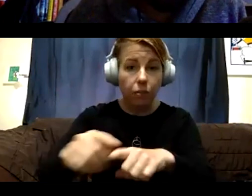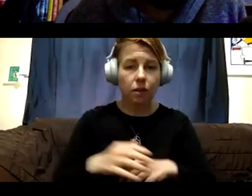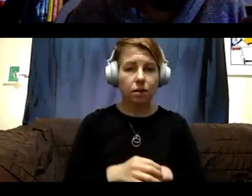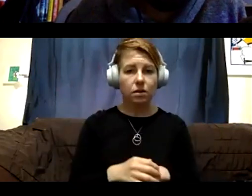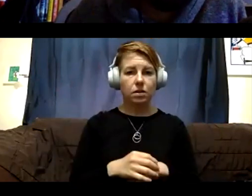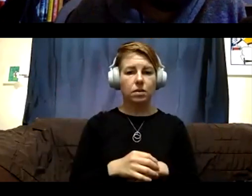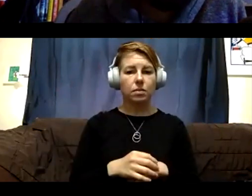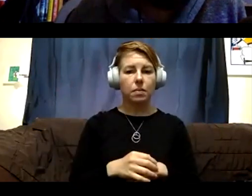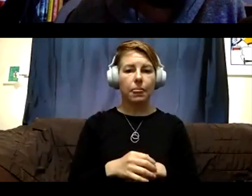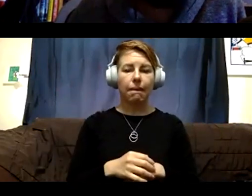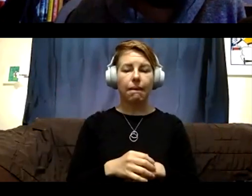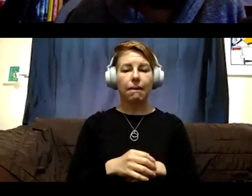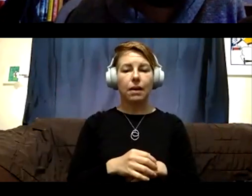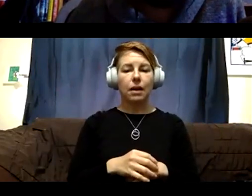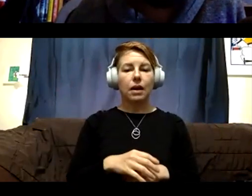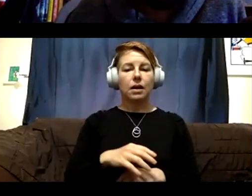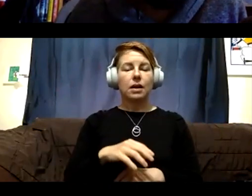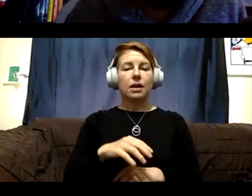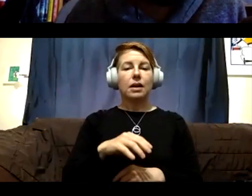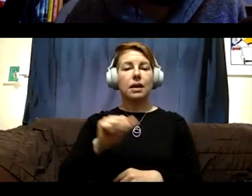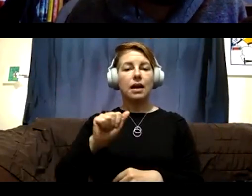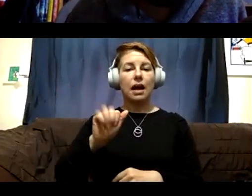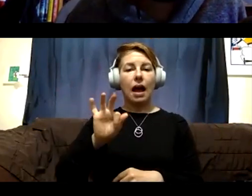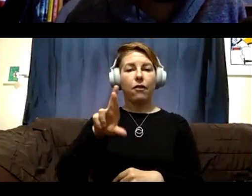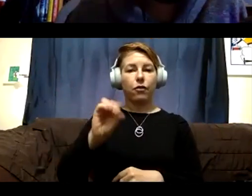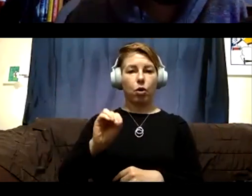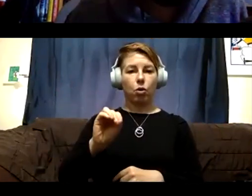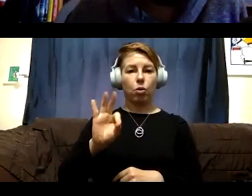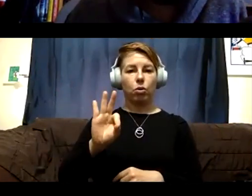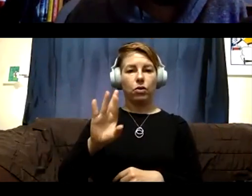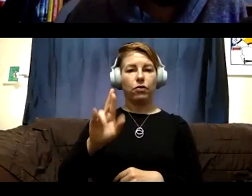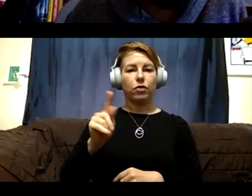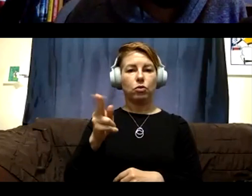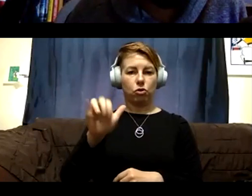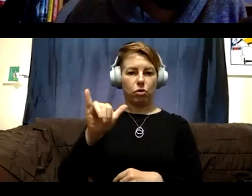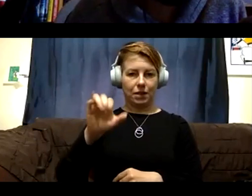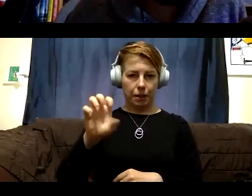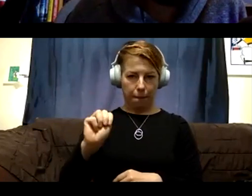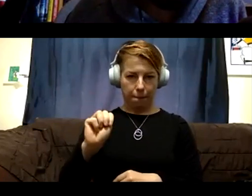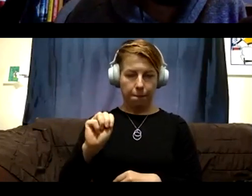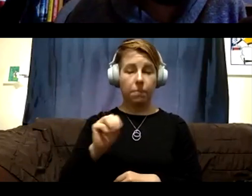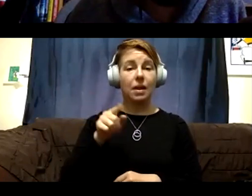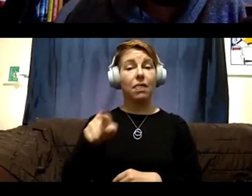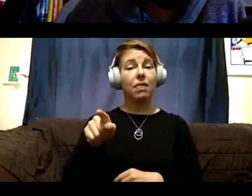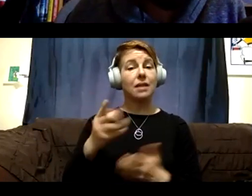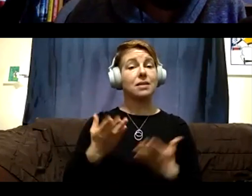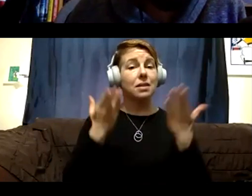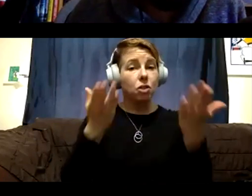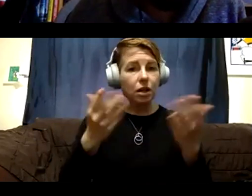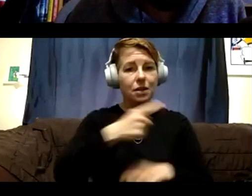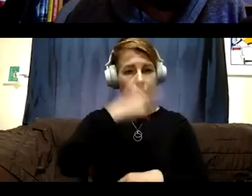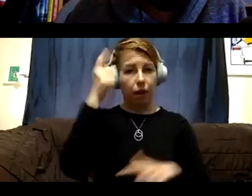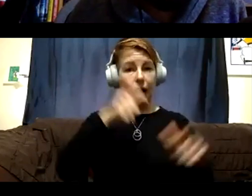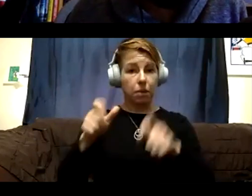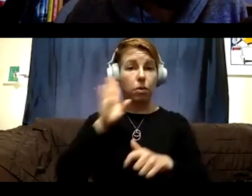UX designer and theorist Florence Okoye writes, "Afrofuturism dares to suggest that not only will Black people exist in the